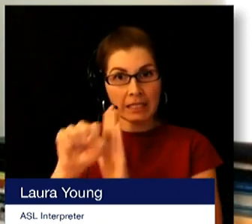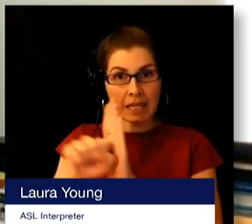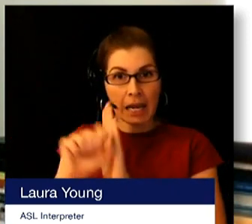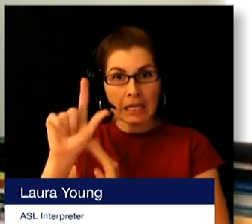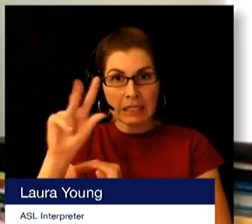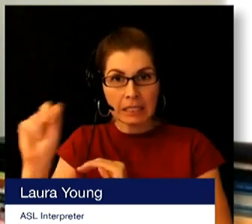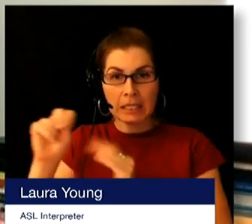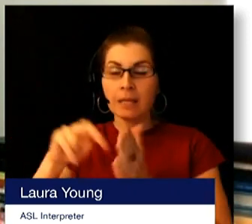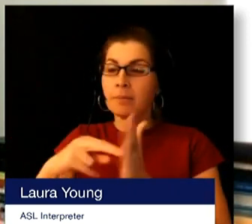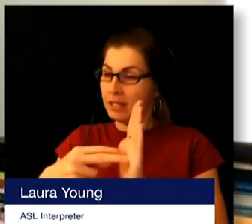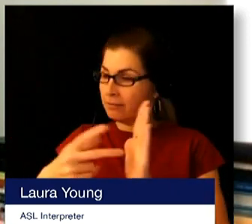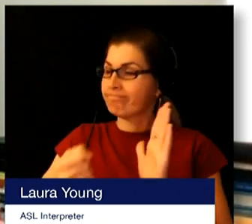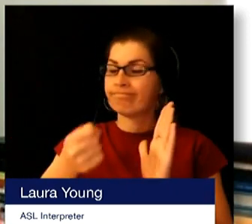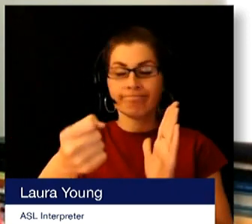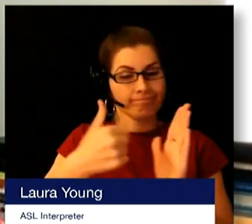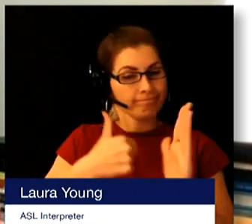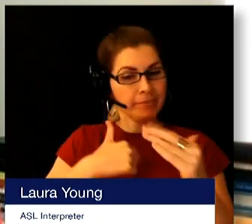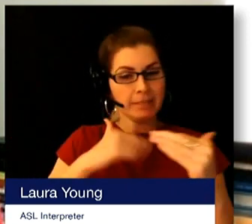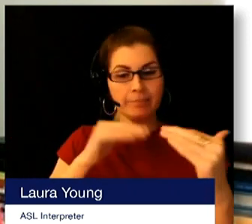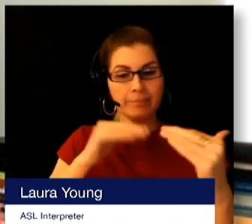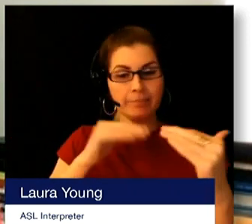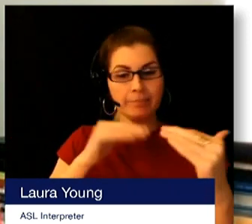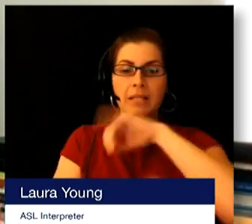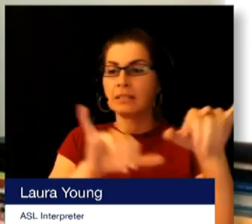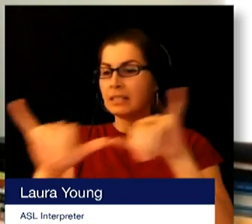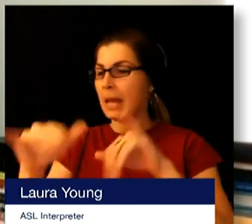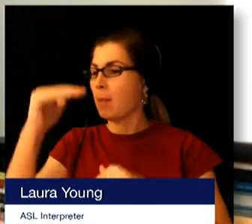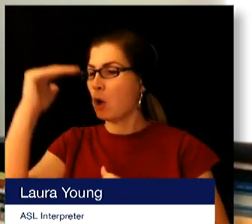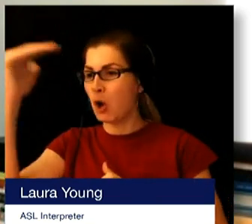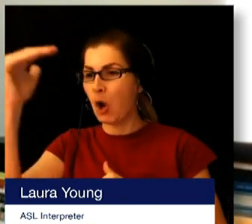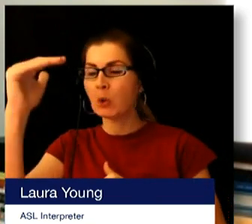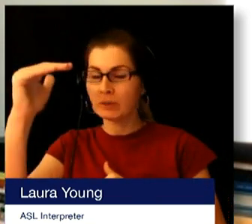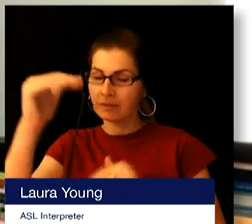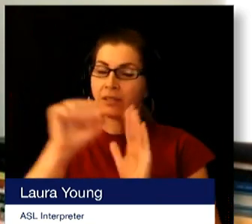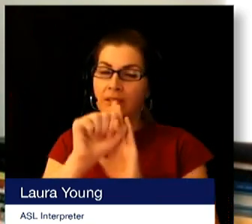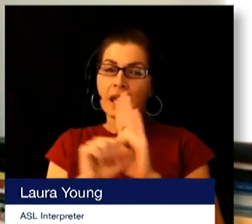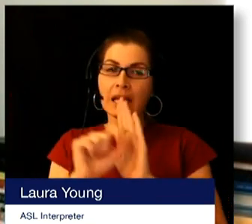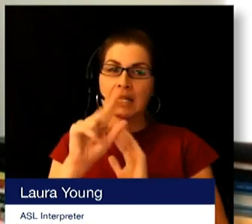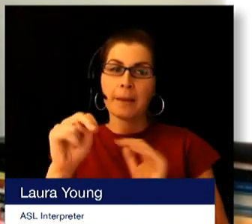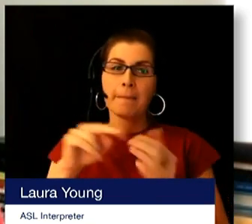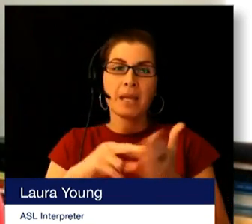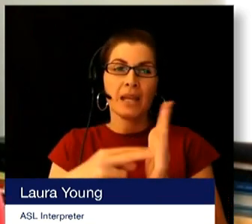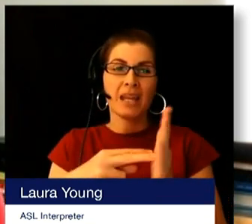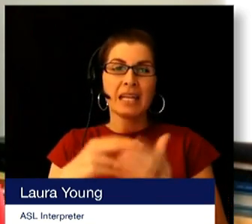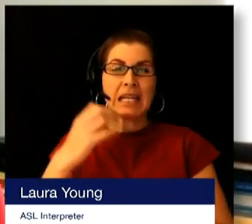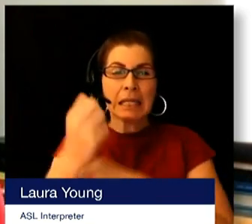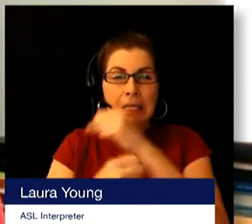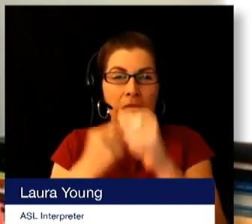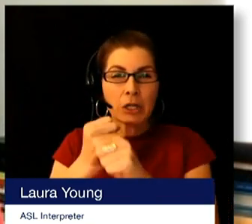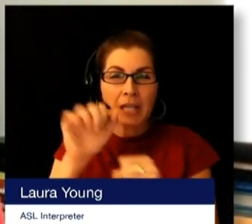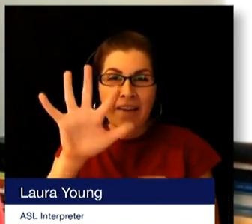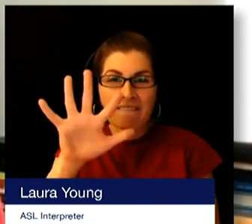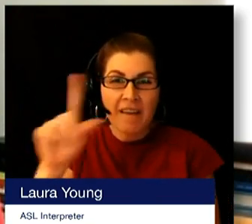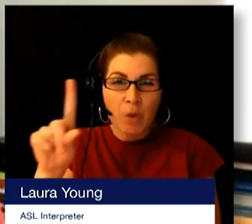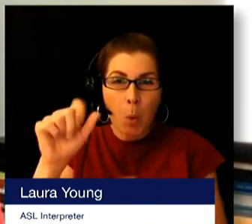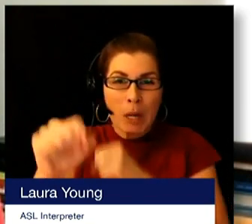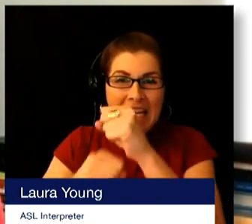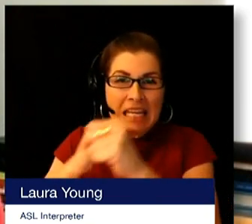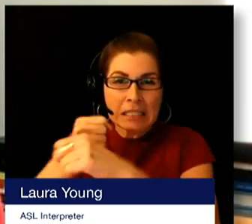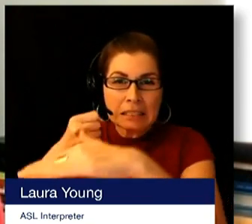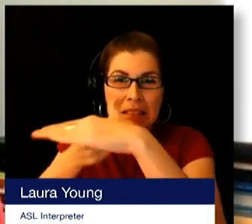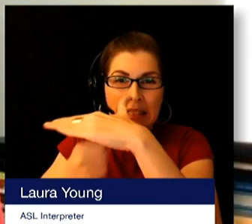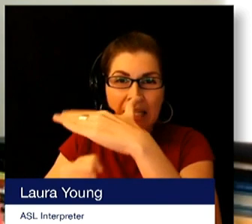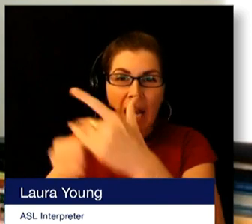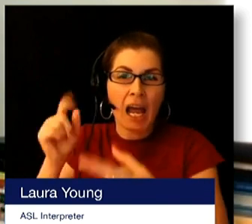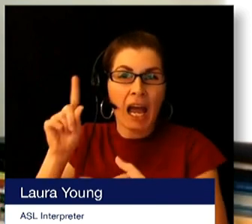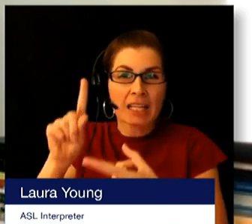subject to the same punishments as any adult would receive. In the state of Tennessee, that means 51 years in prison before I would ever be considered